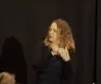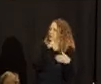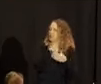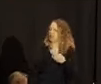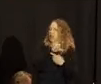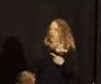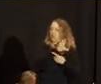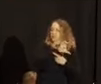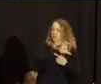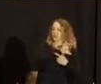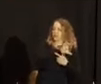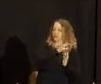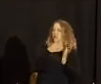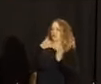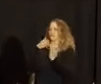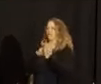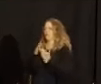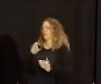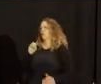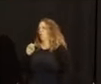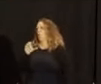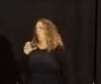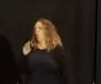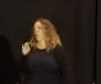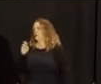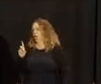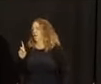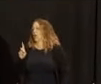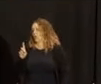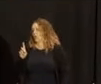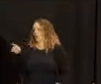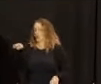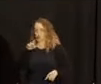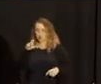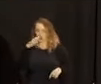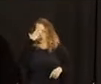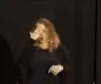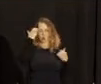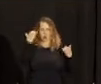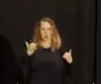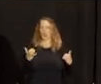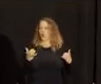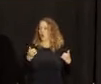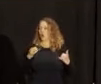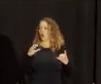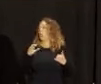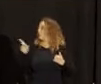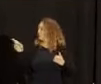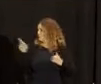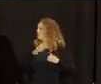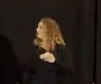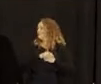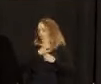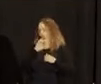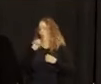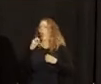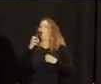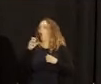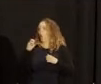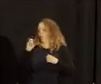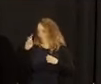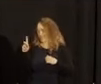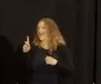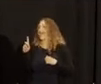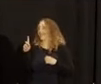LC versus Olmstead, or what you all should now know as the Olmstead decision. It came out